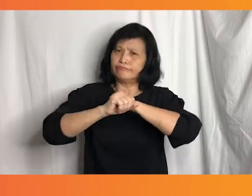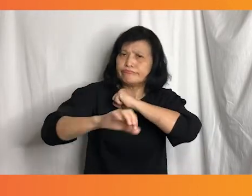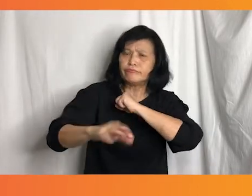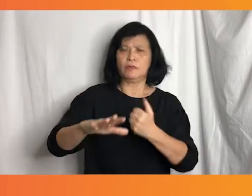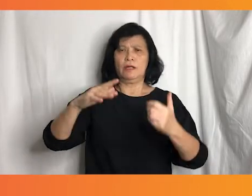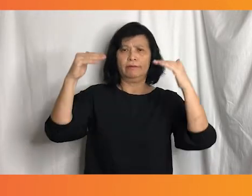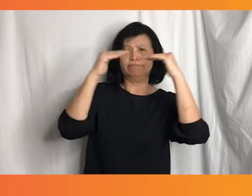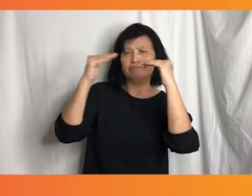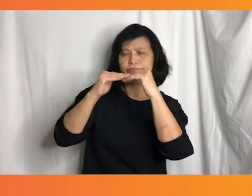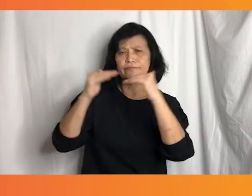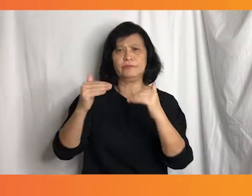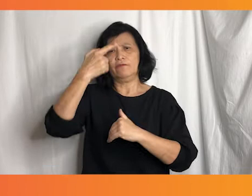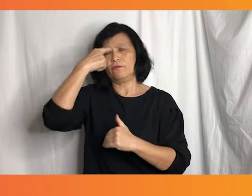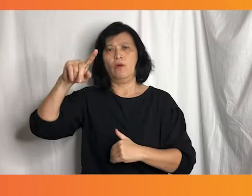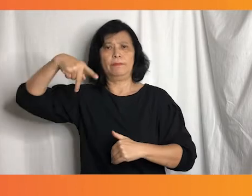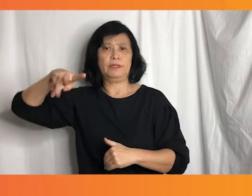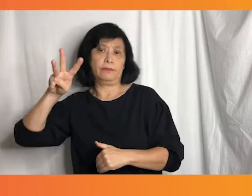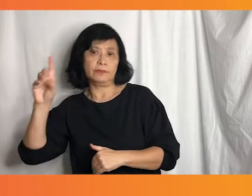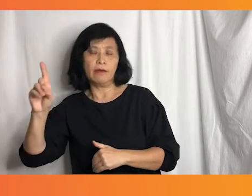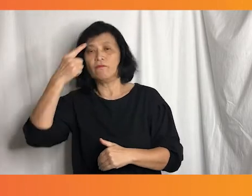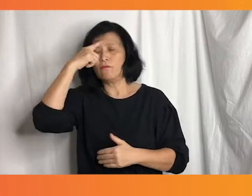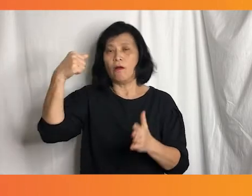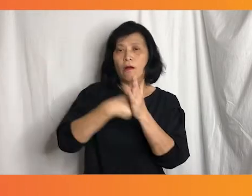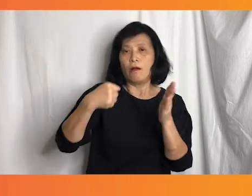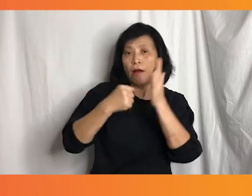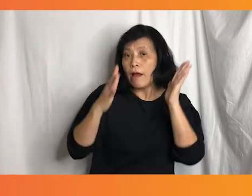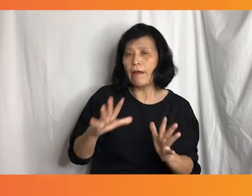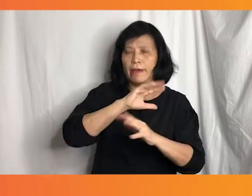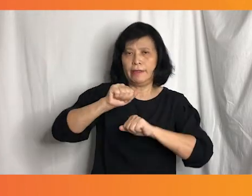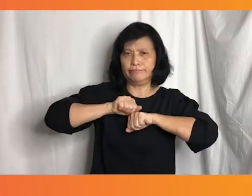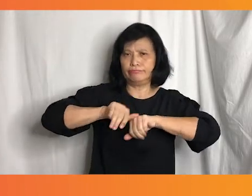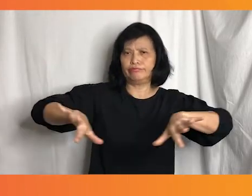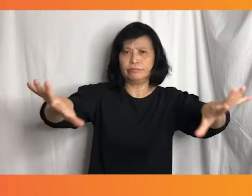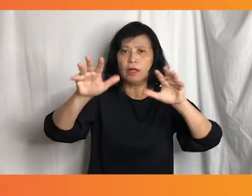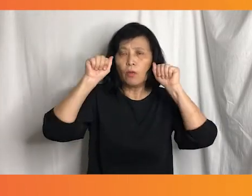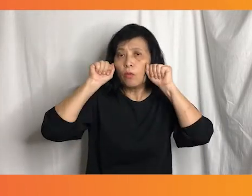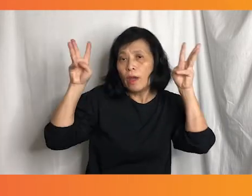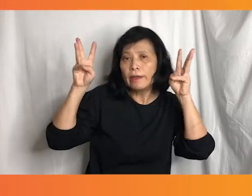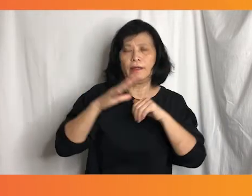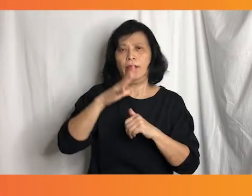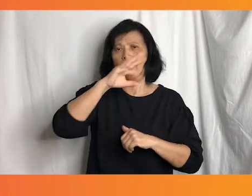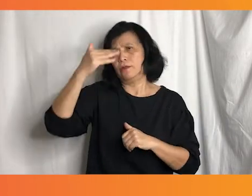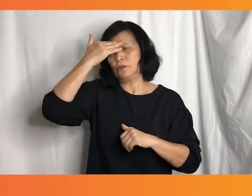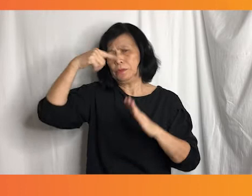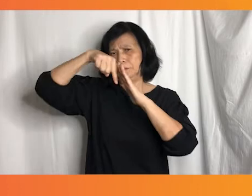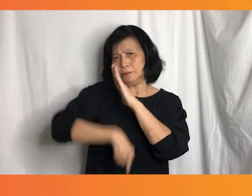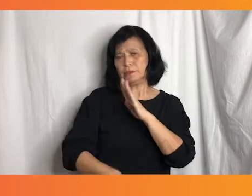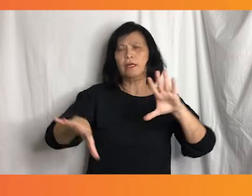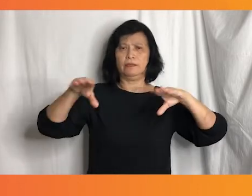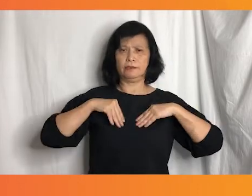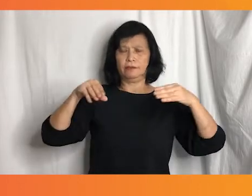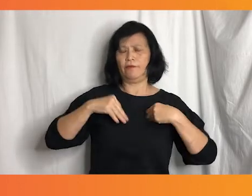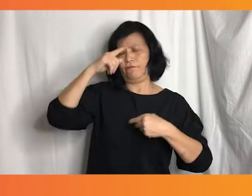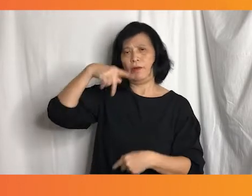equality, equity, social inclusivity for the disabled by advocating and spreading awareness. They also want to foster a deeper understanding